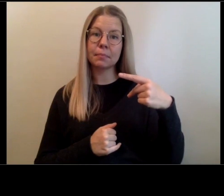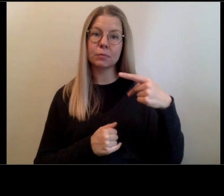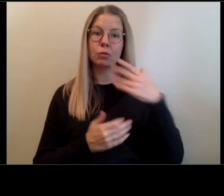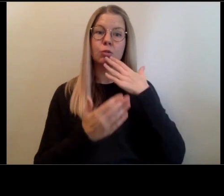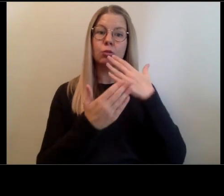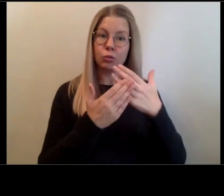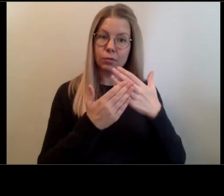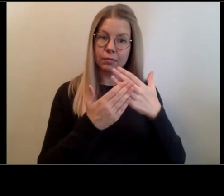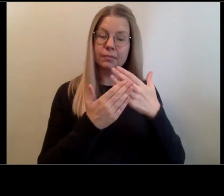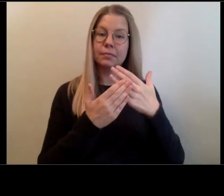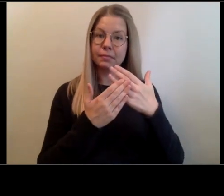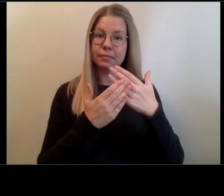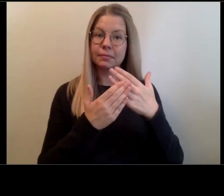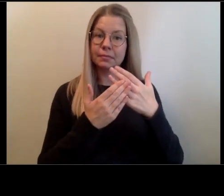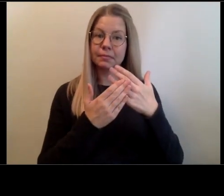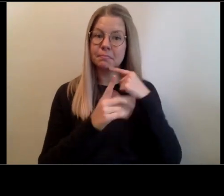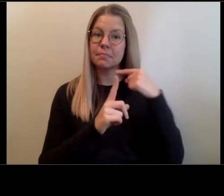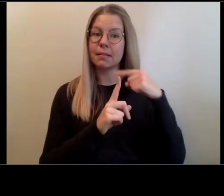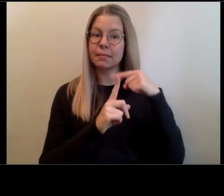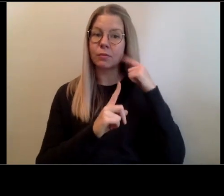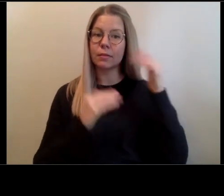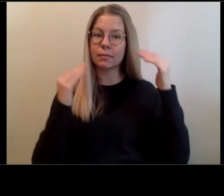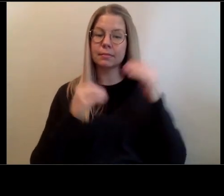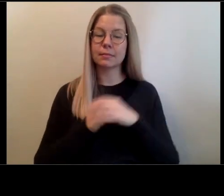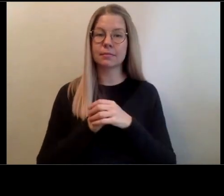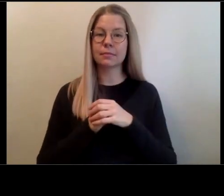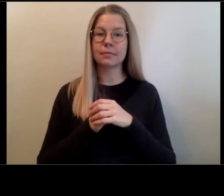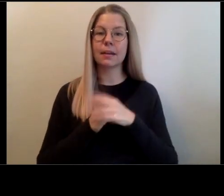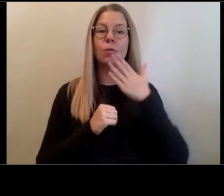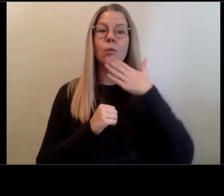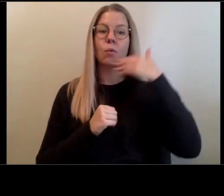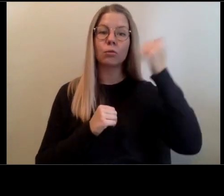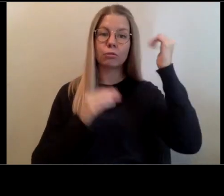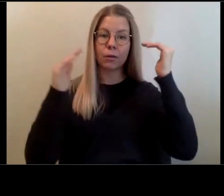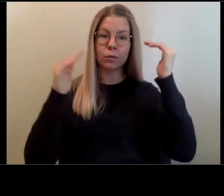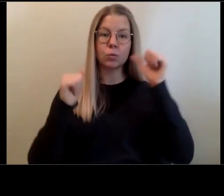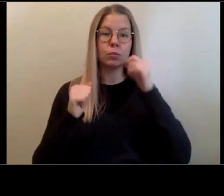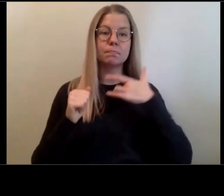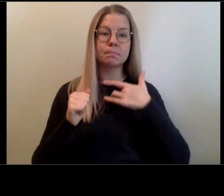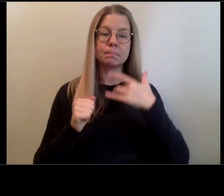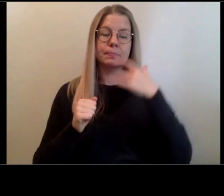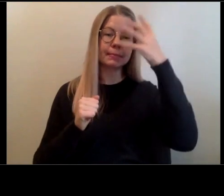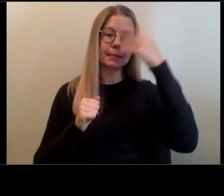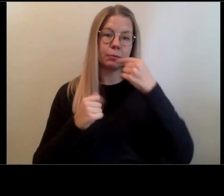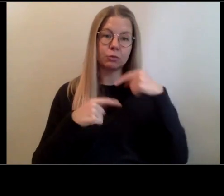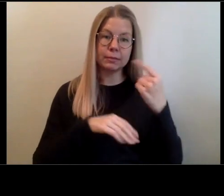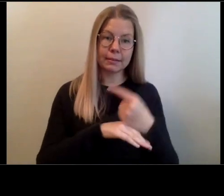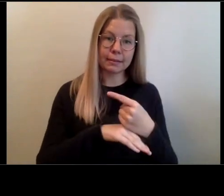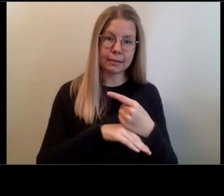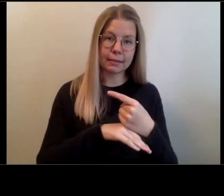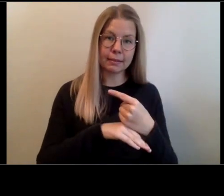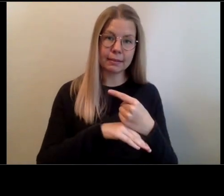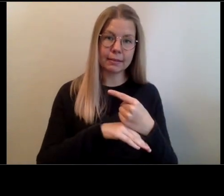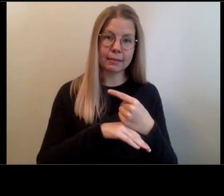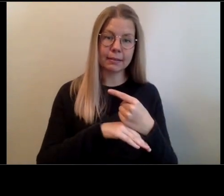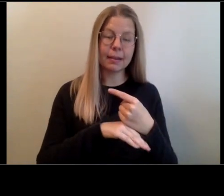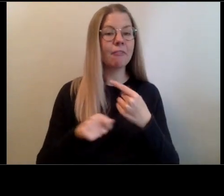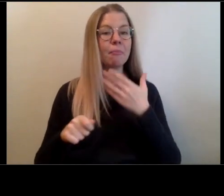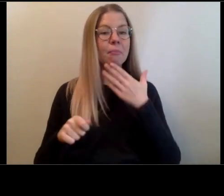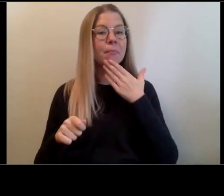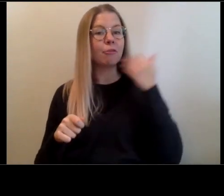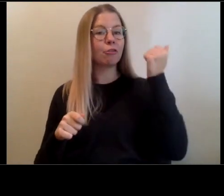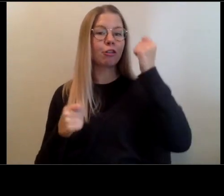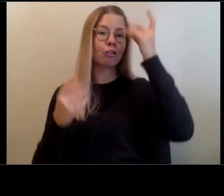adults. In fact, older adults who nap during the day actually have better cognitive health